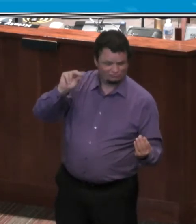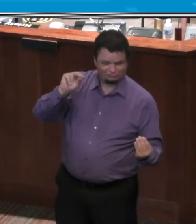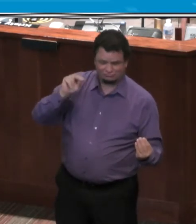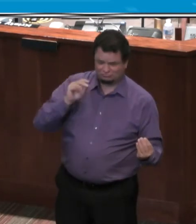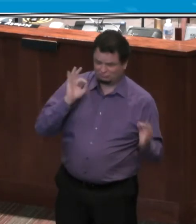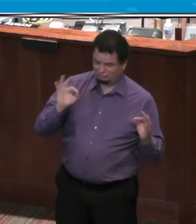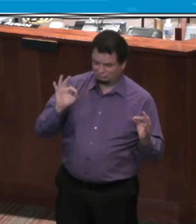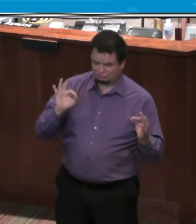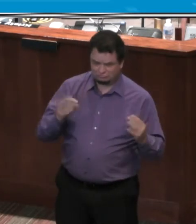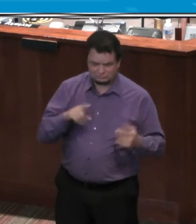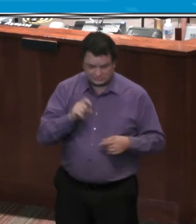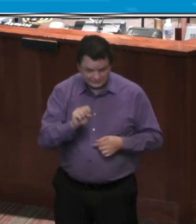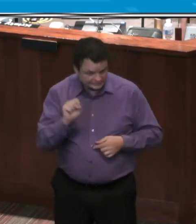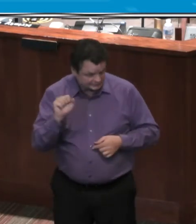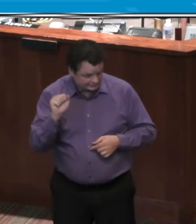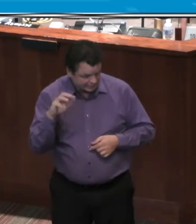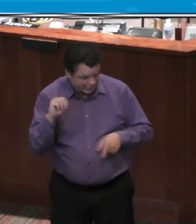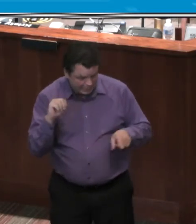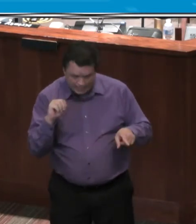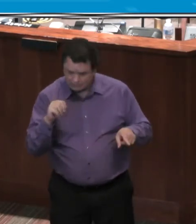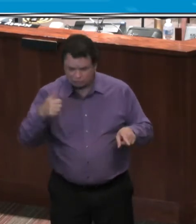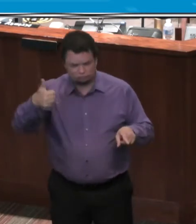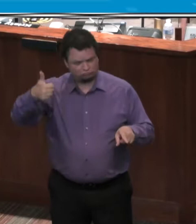Yes, sir, I'm fine, thank you. All right.